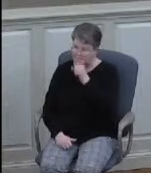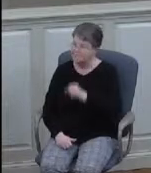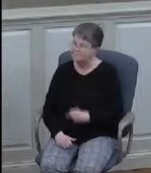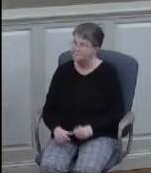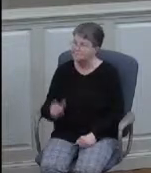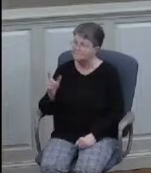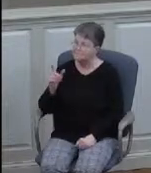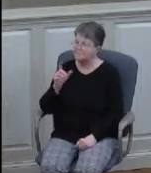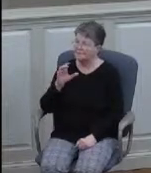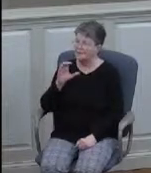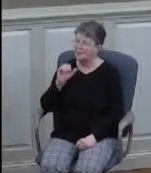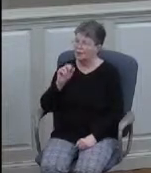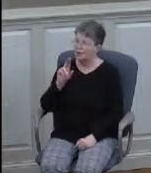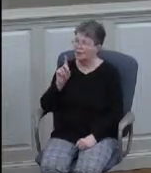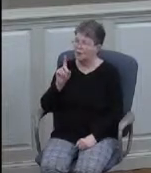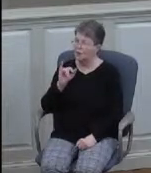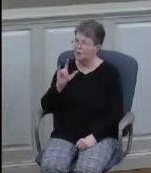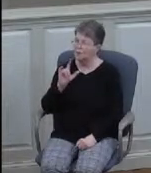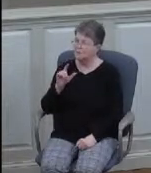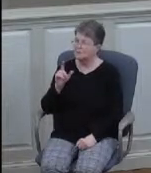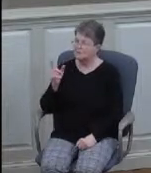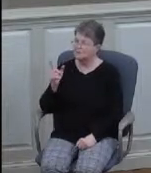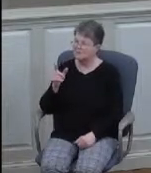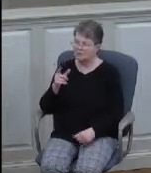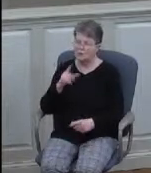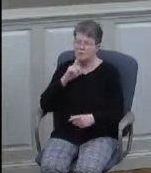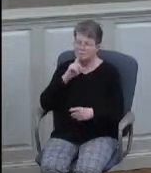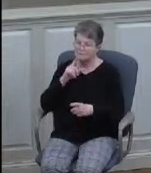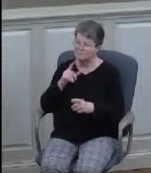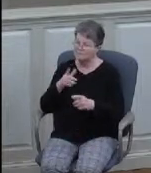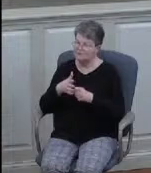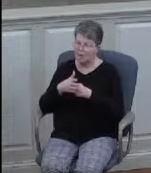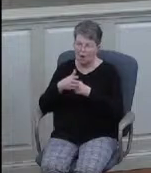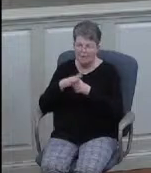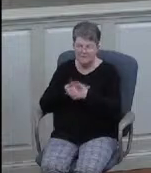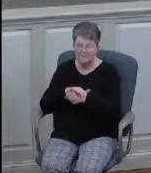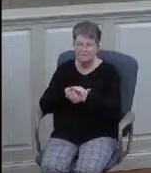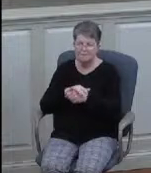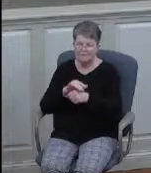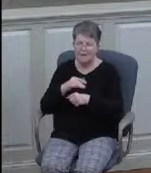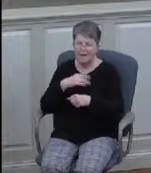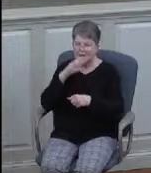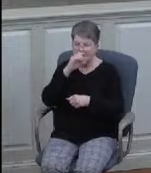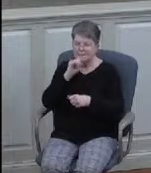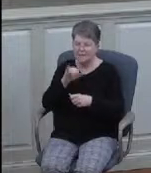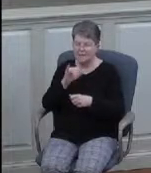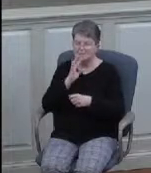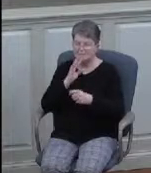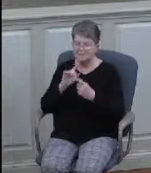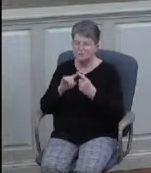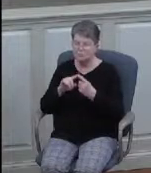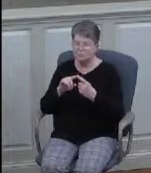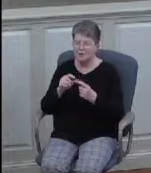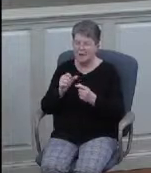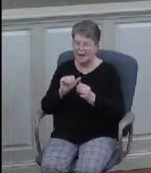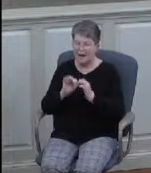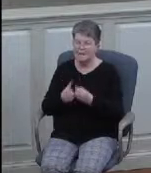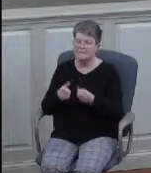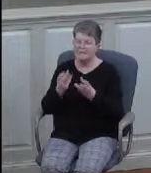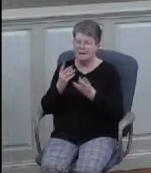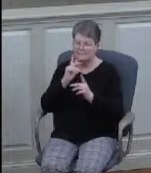First thing that jumps out at me is how comprehensive it is, and I guess that speaks to the number of people who are involved in coming up with it. So